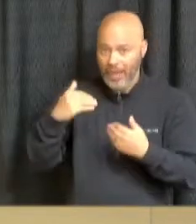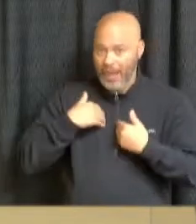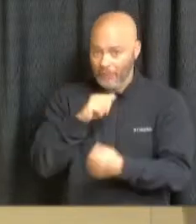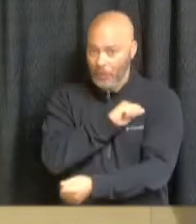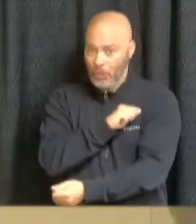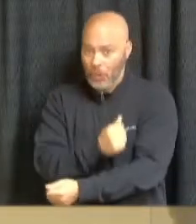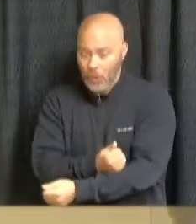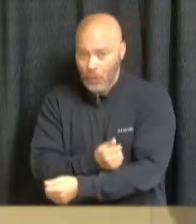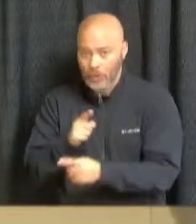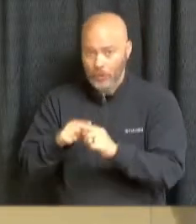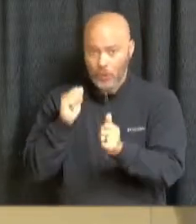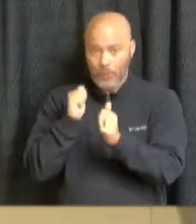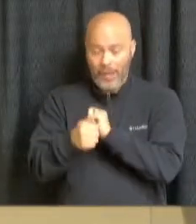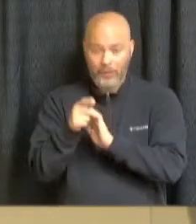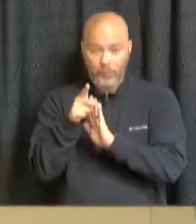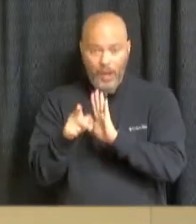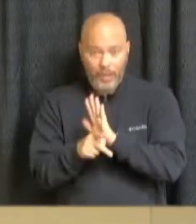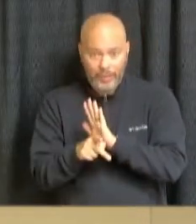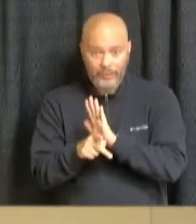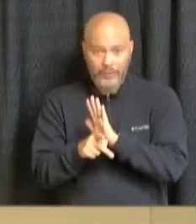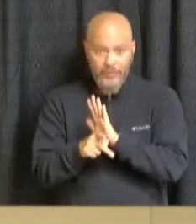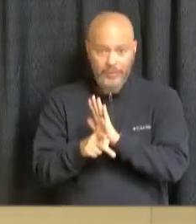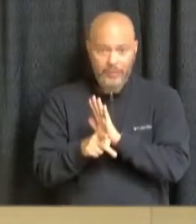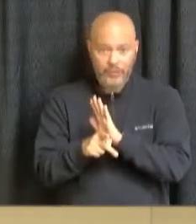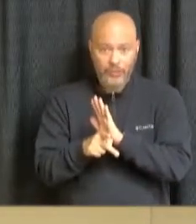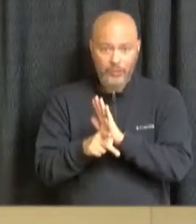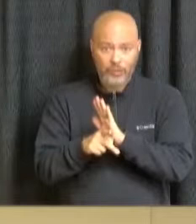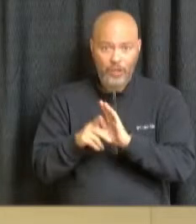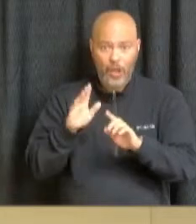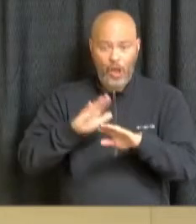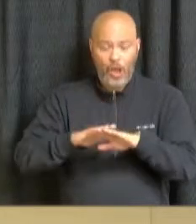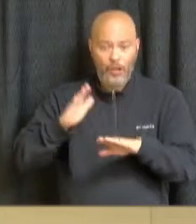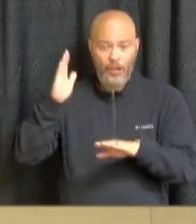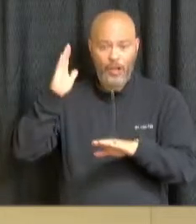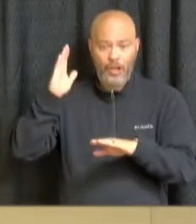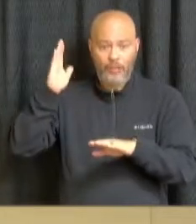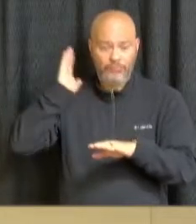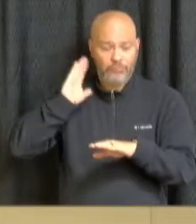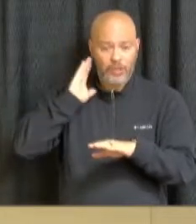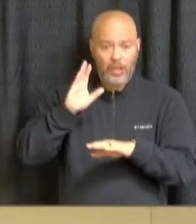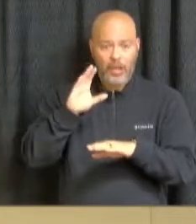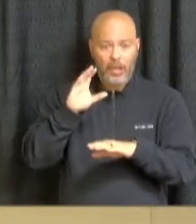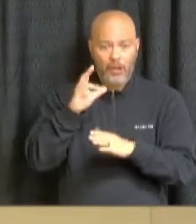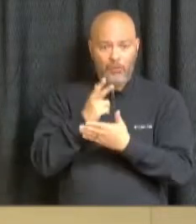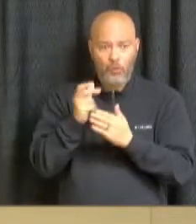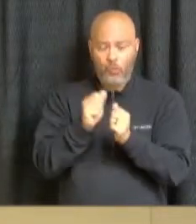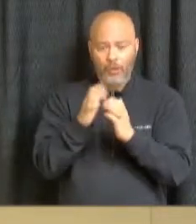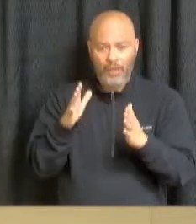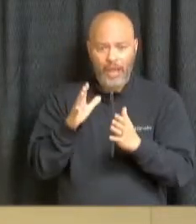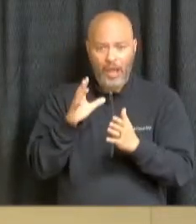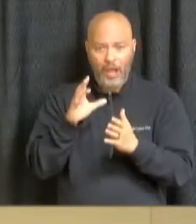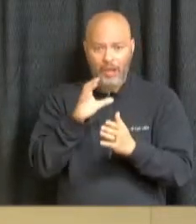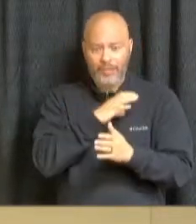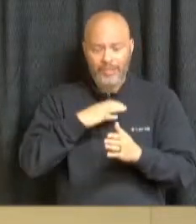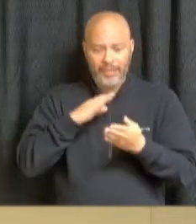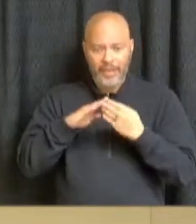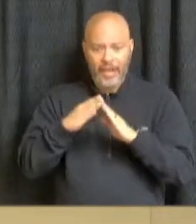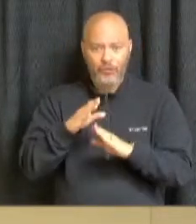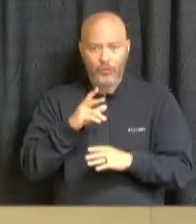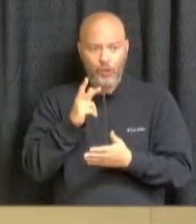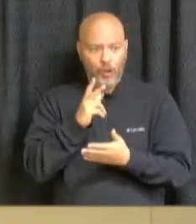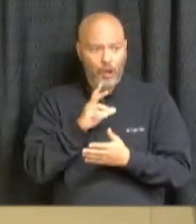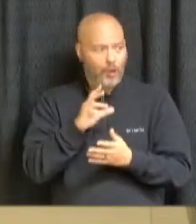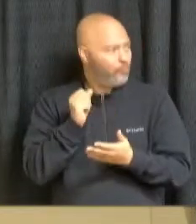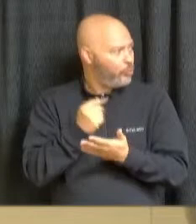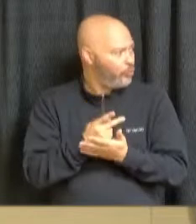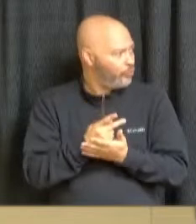to pass policies that affect the parking commission without city council approval? I